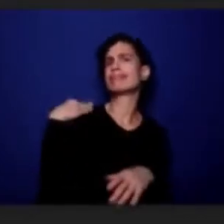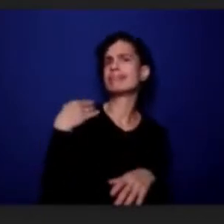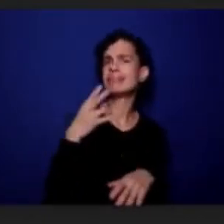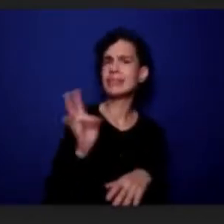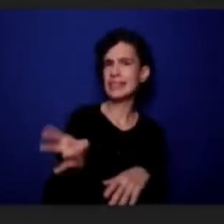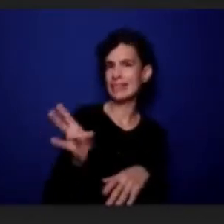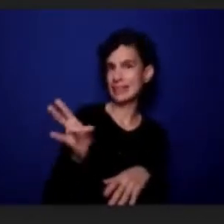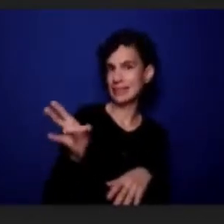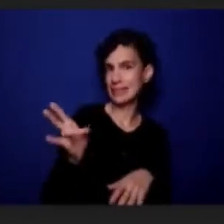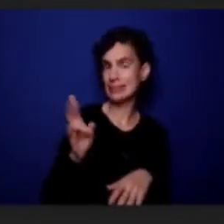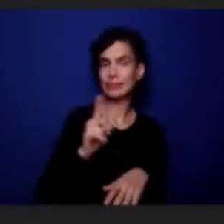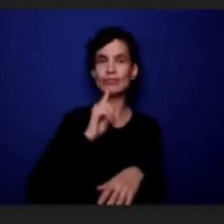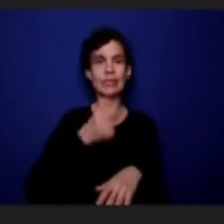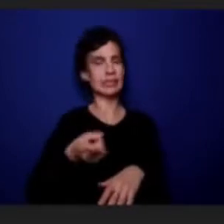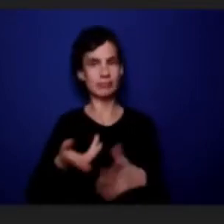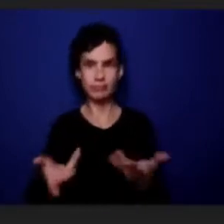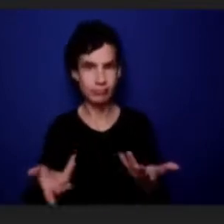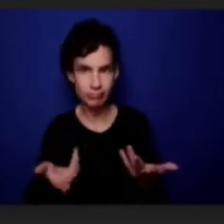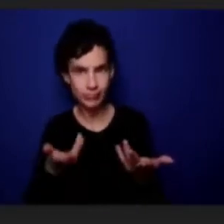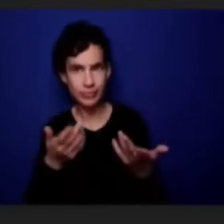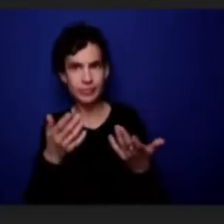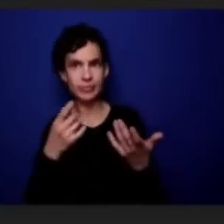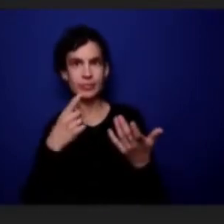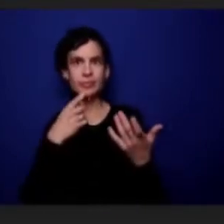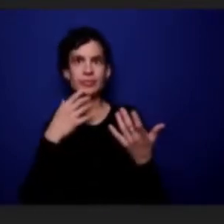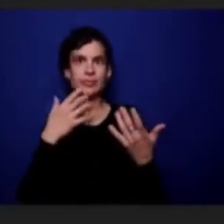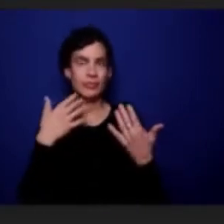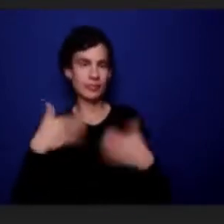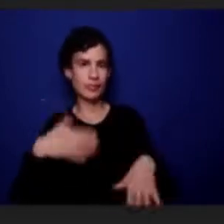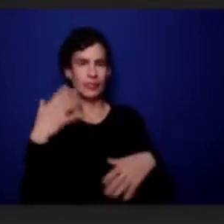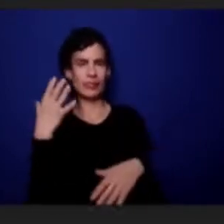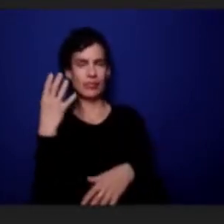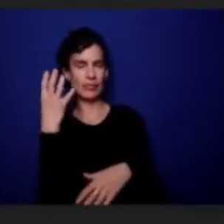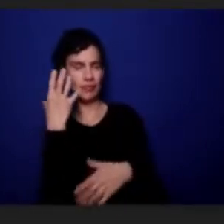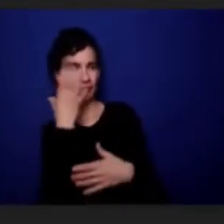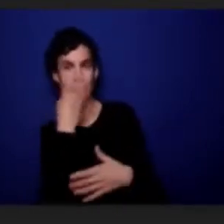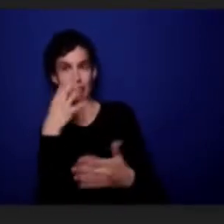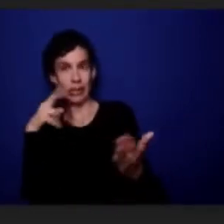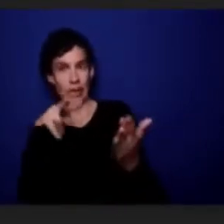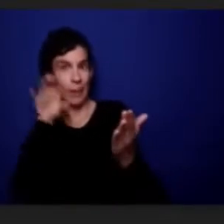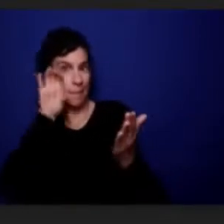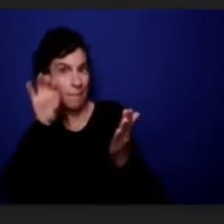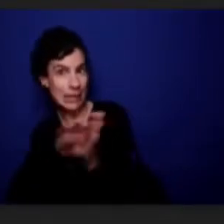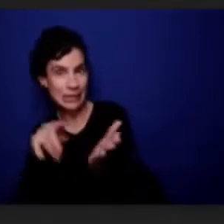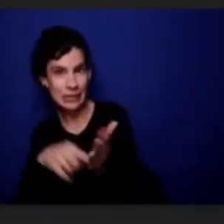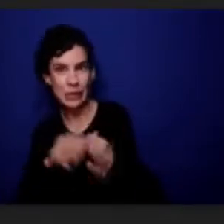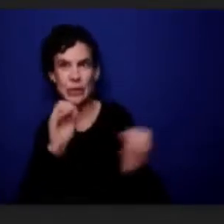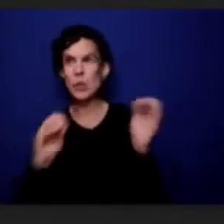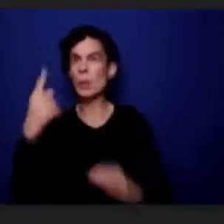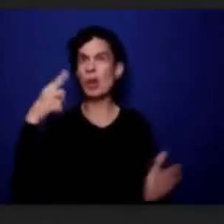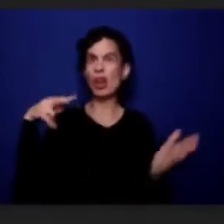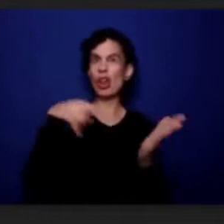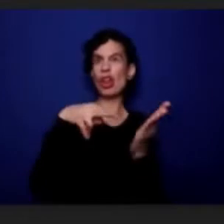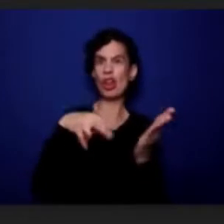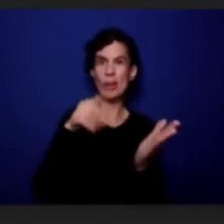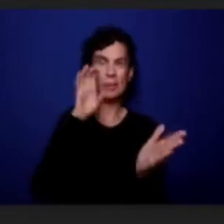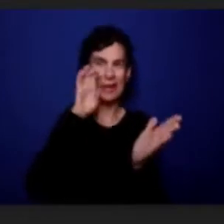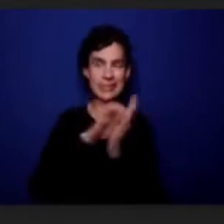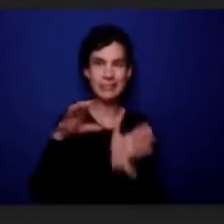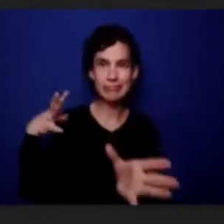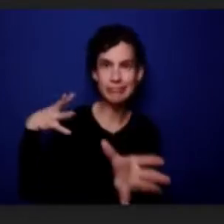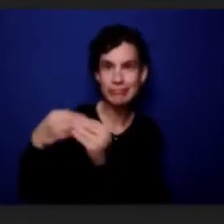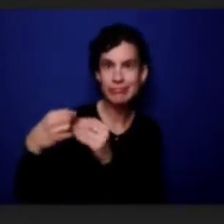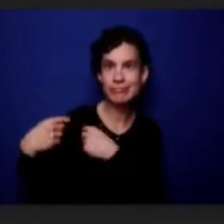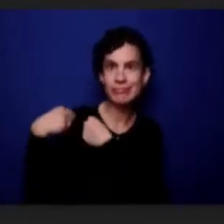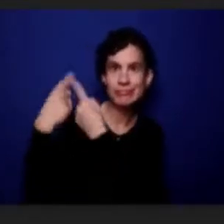like when the paintings I was studying were being written about in the 70s. It was insane to